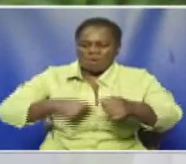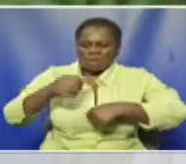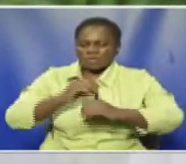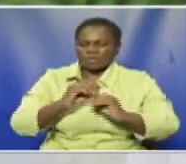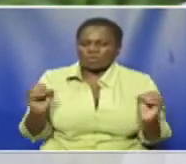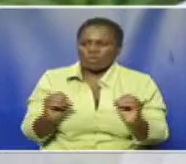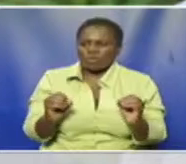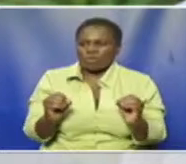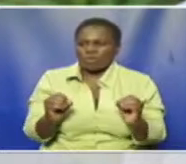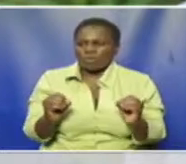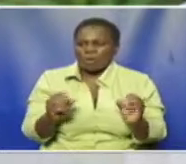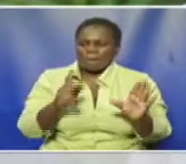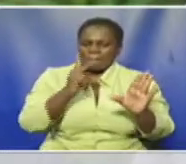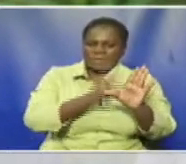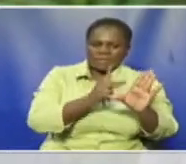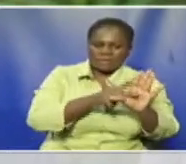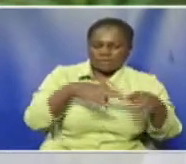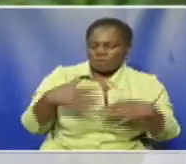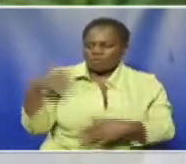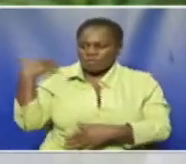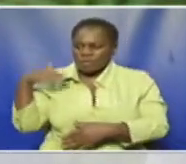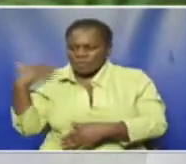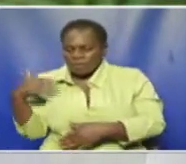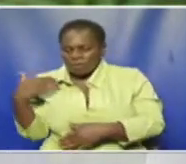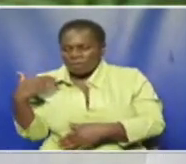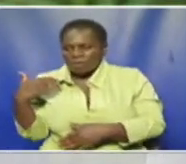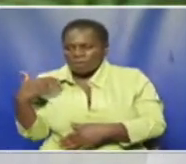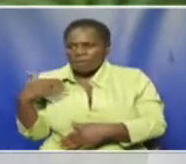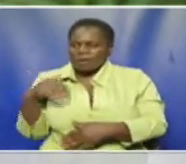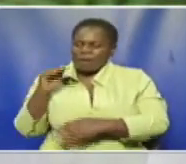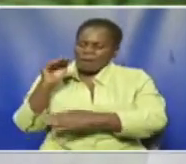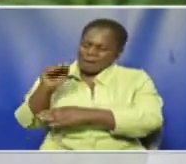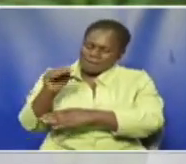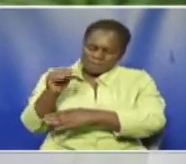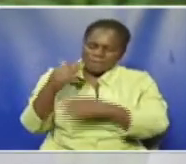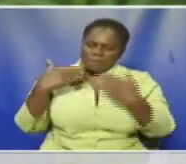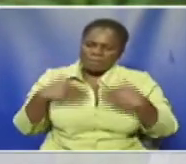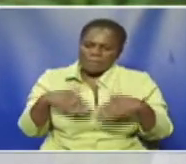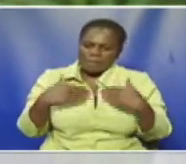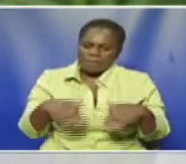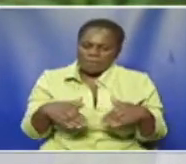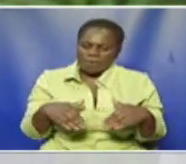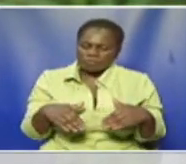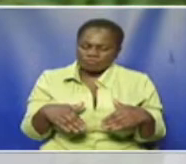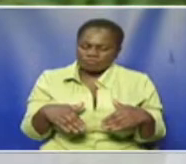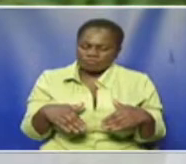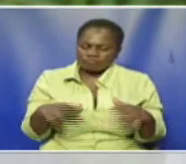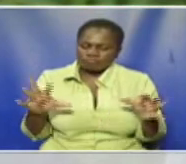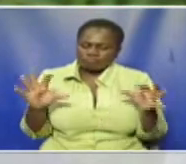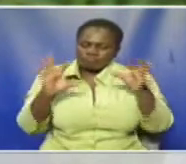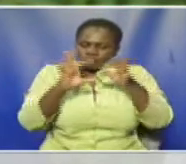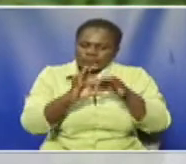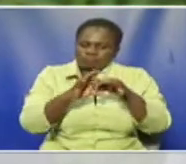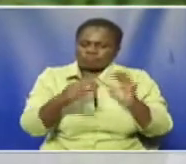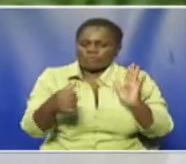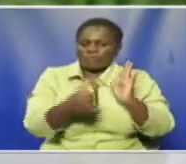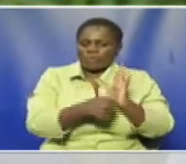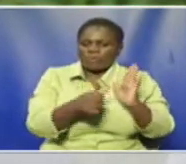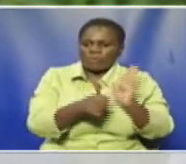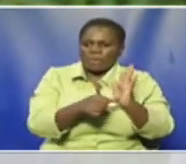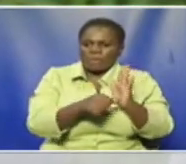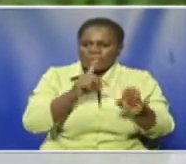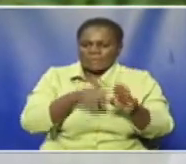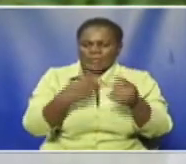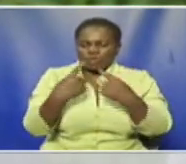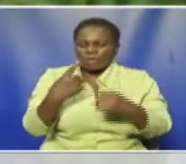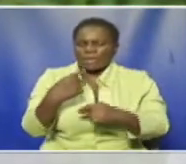whether administrative or criminal. So we have asked that those issues that are interlinked with this problem, because when you talk